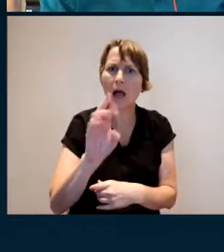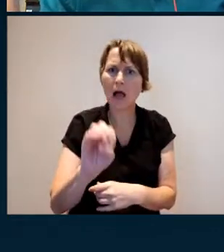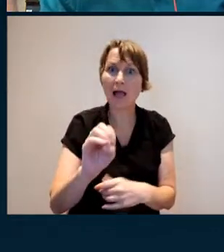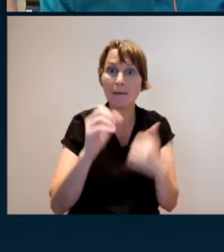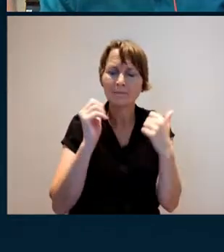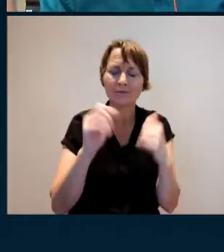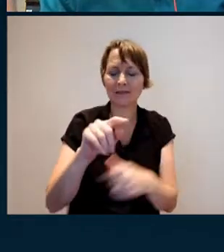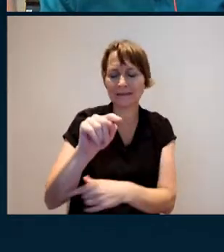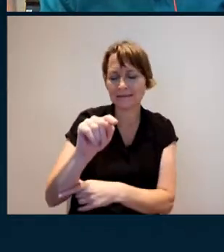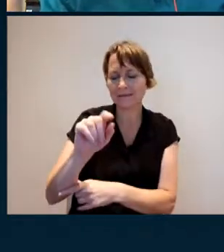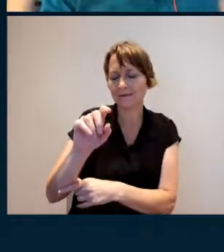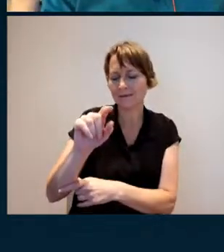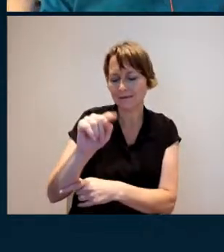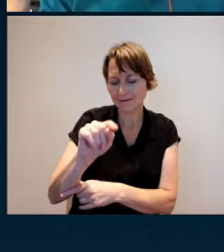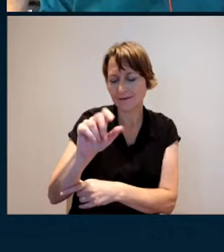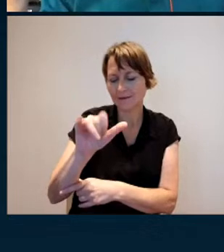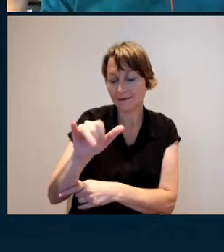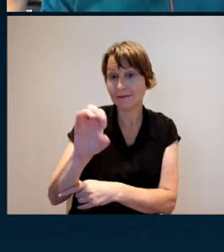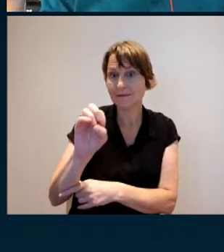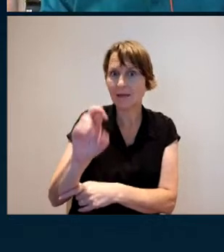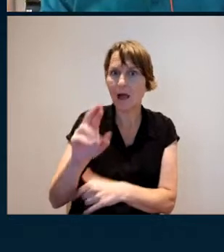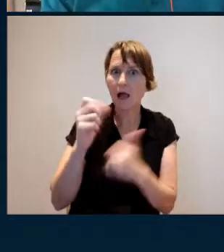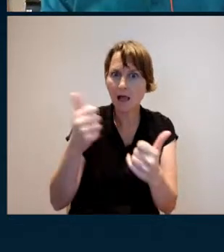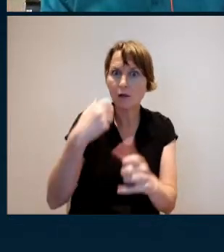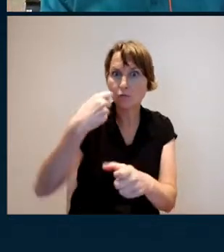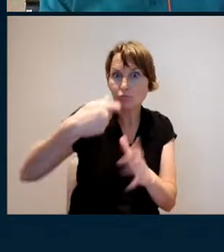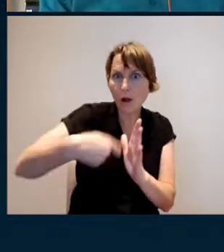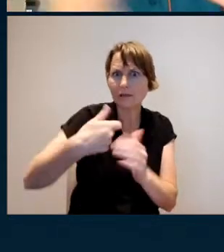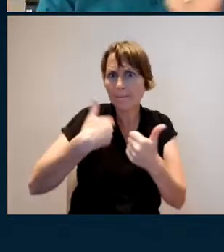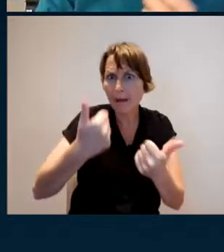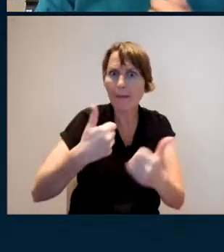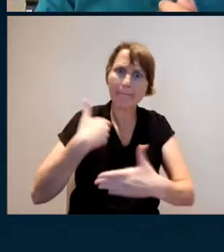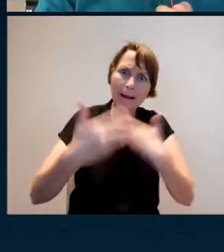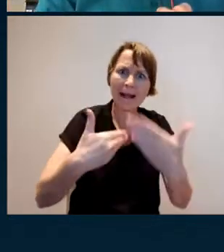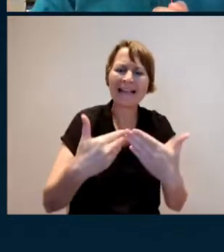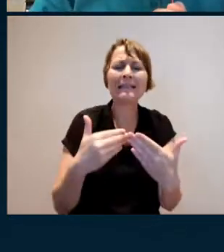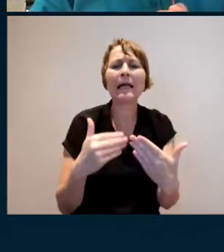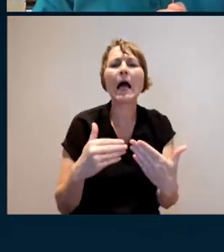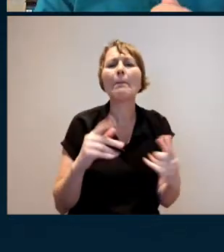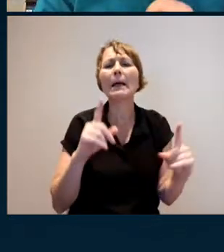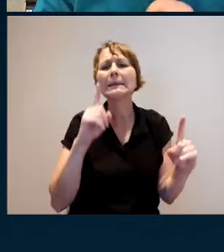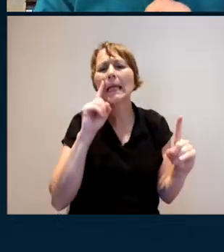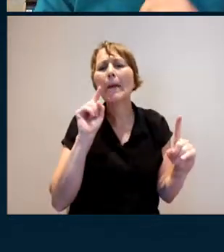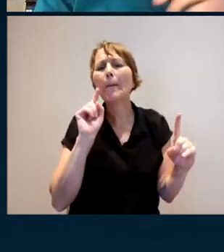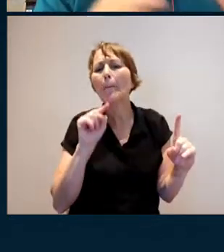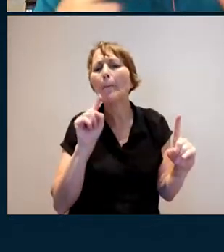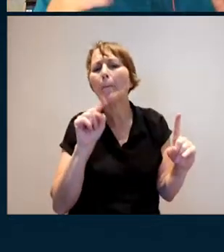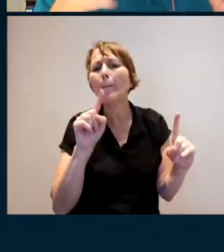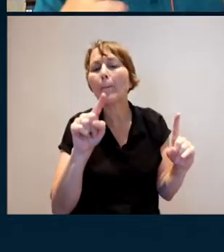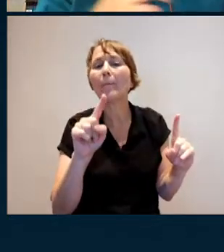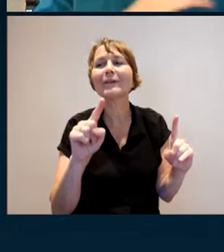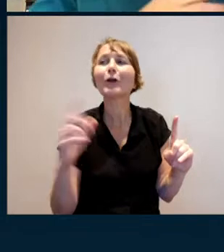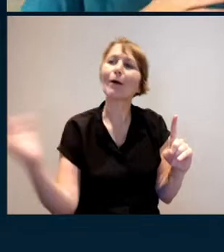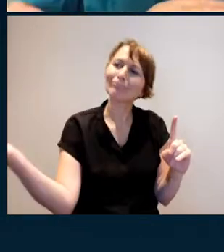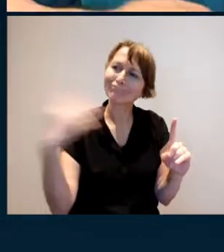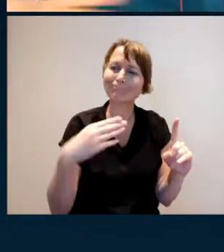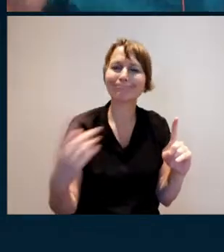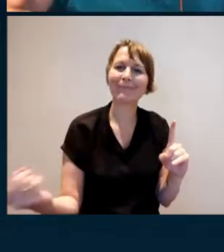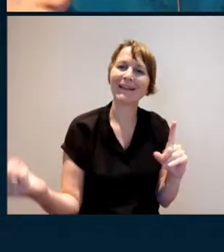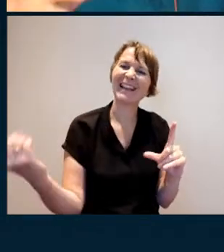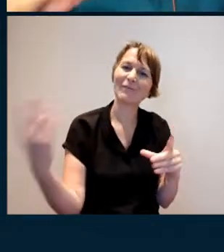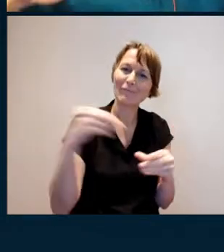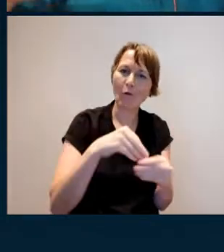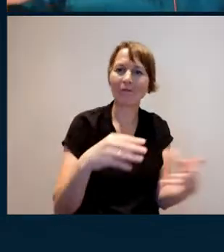would be rather crazy, but you should be looking at, this is where we're going forward, and you should get involved. So I'm showing you right between